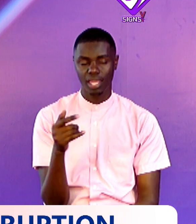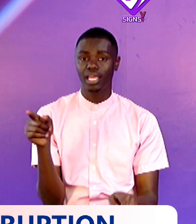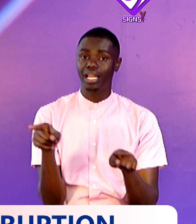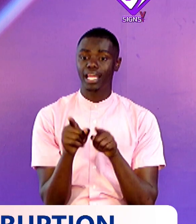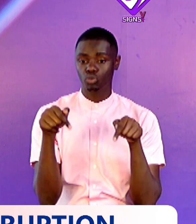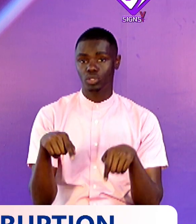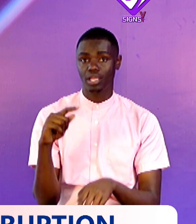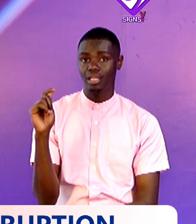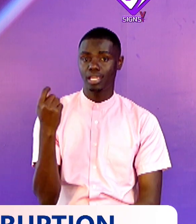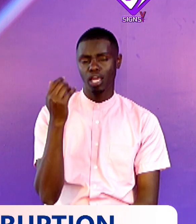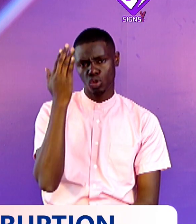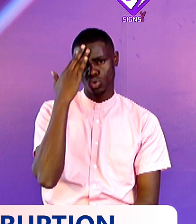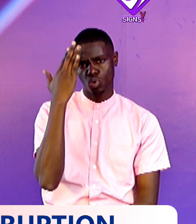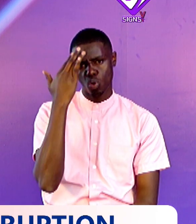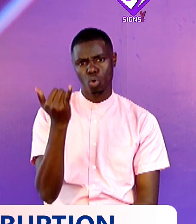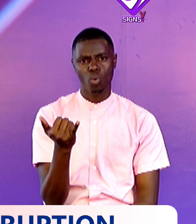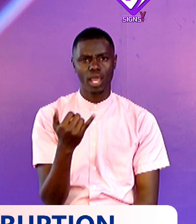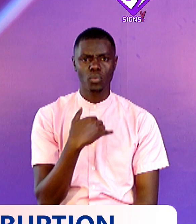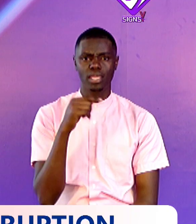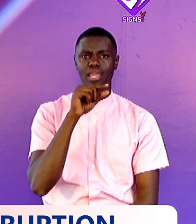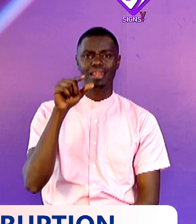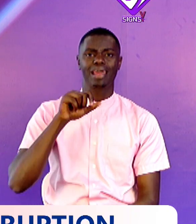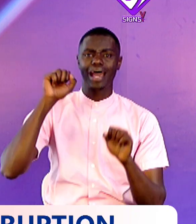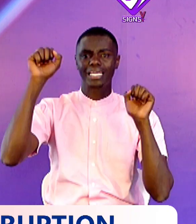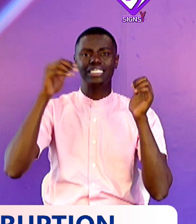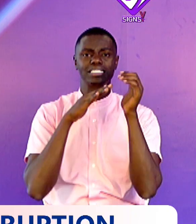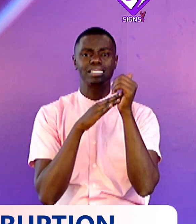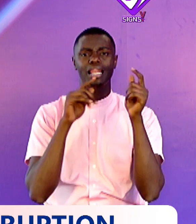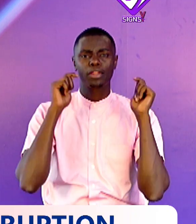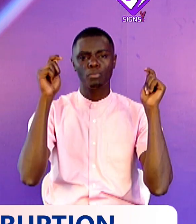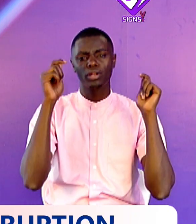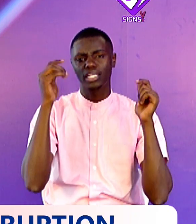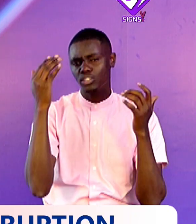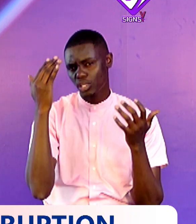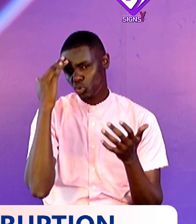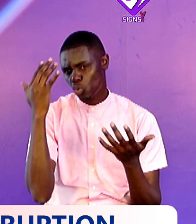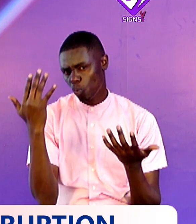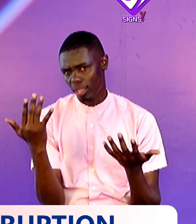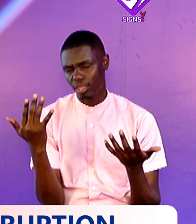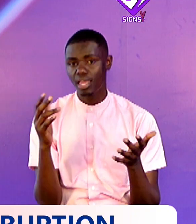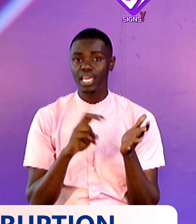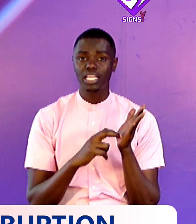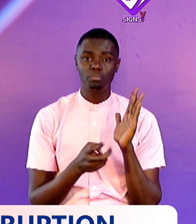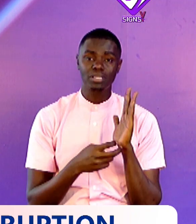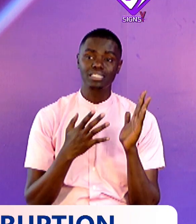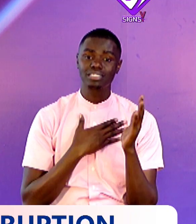today in Kenya, do you know why there was a Gen Z-led protest? That means that